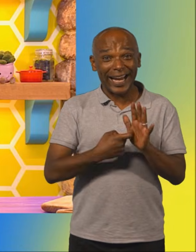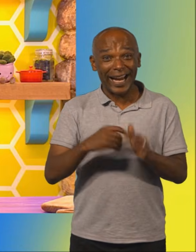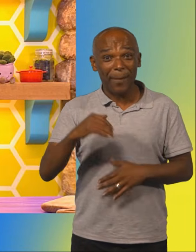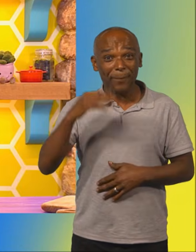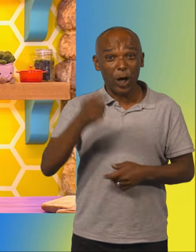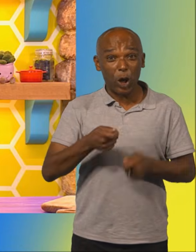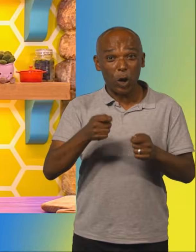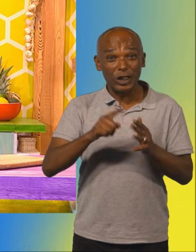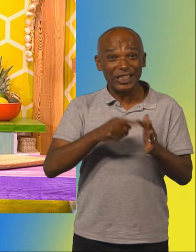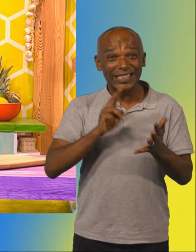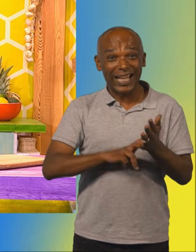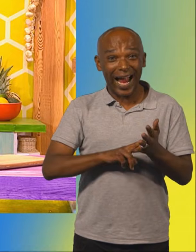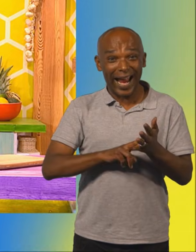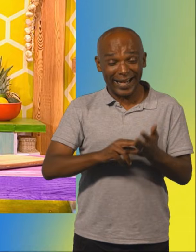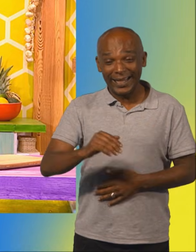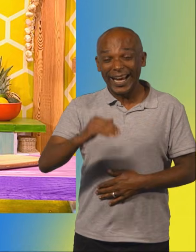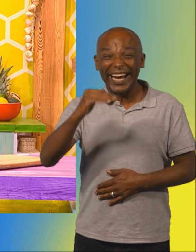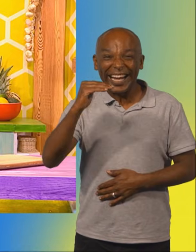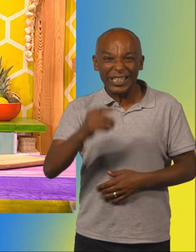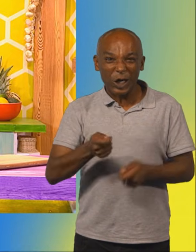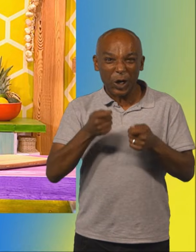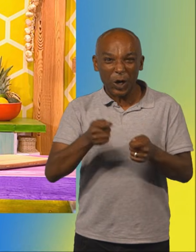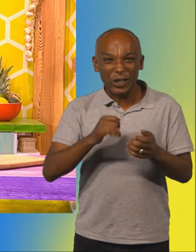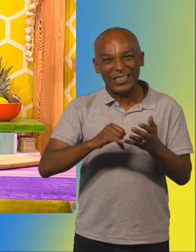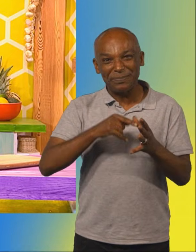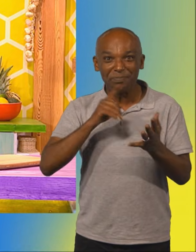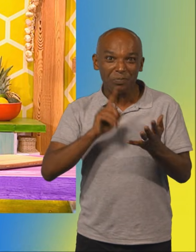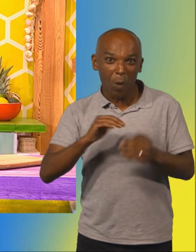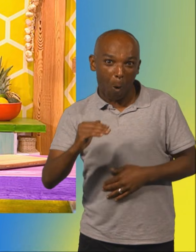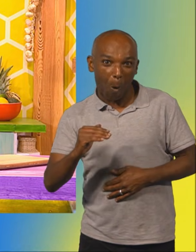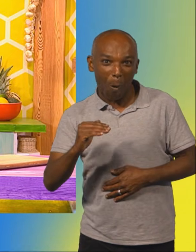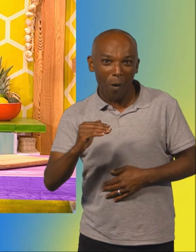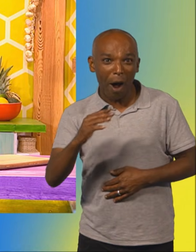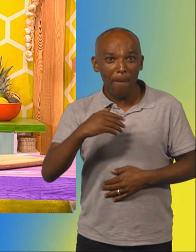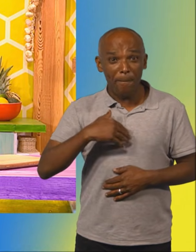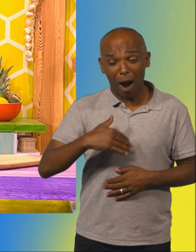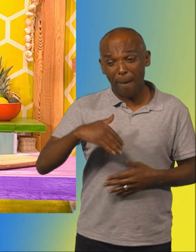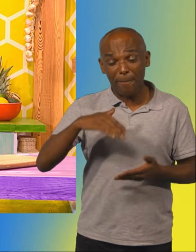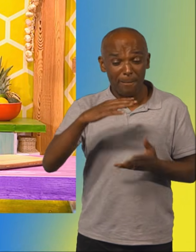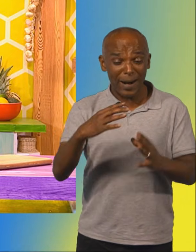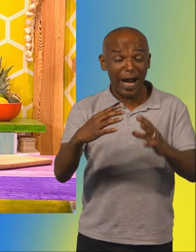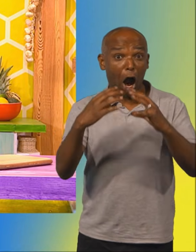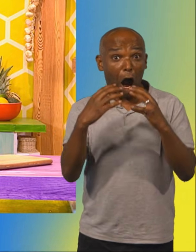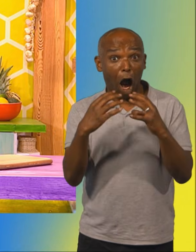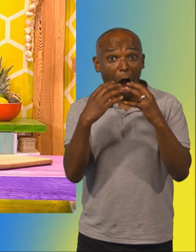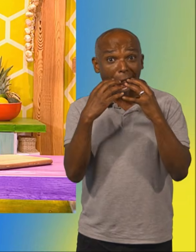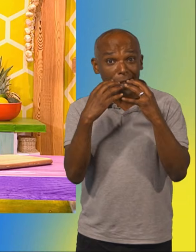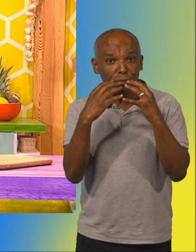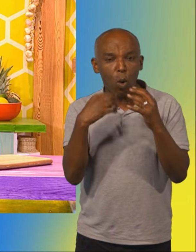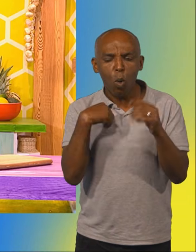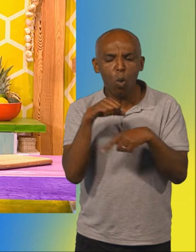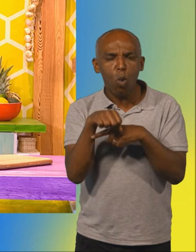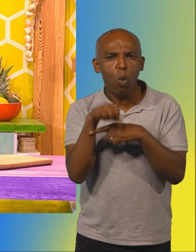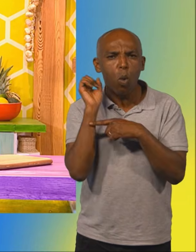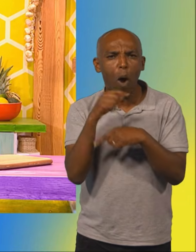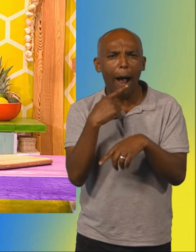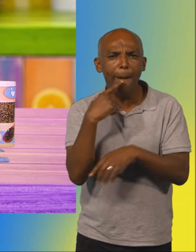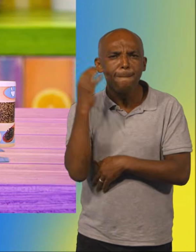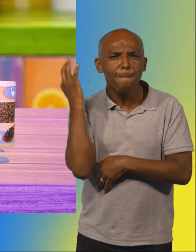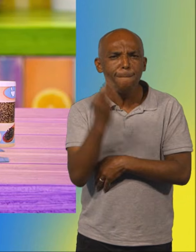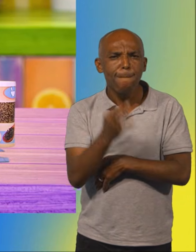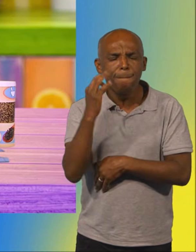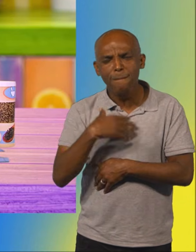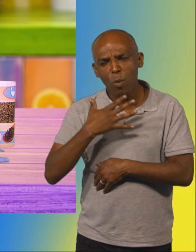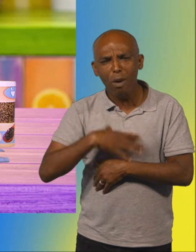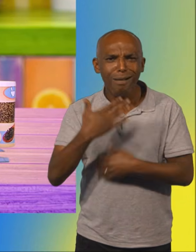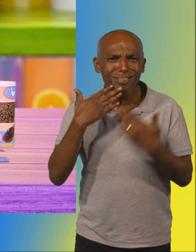Little Cook Small, my big bad bean burger blew me away. To say thank you, here's something to help Small get into the silly book of